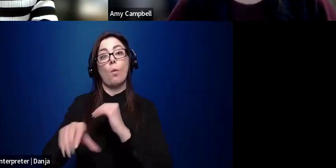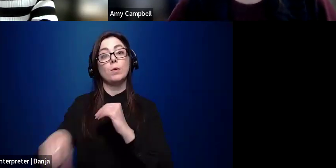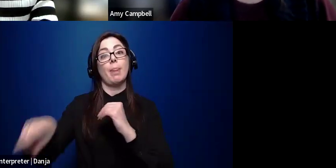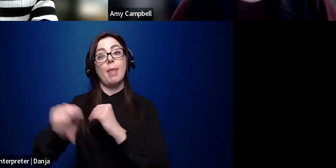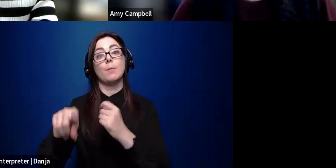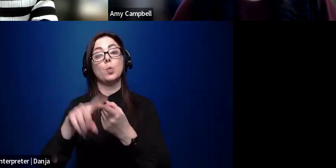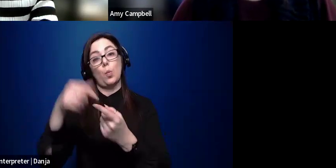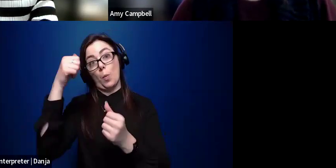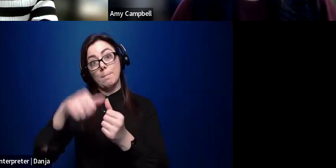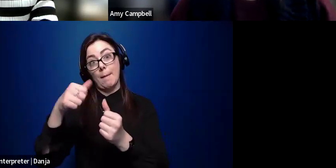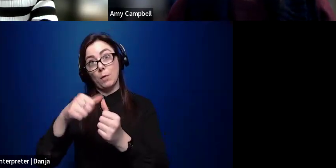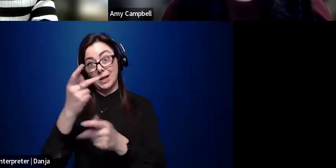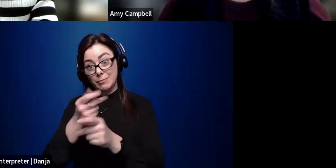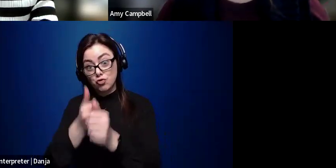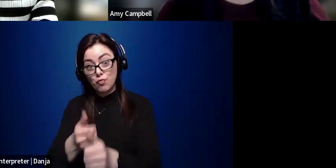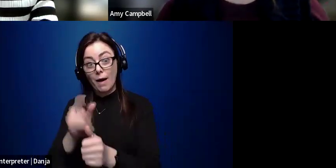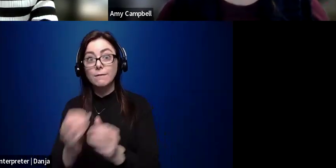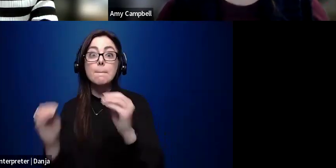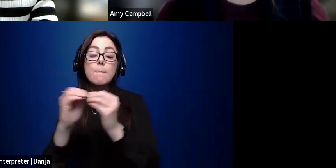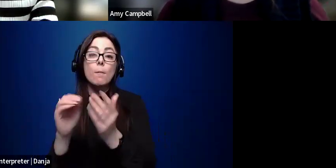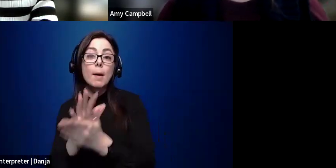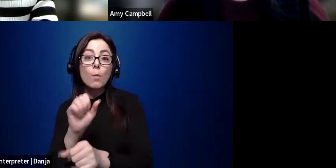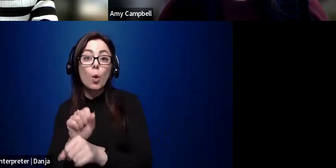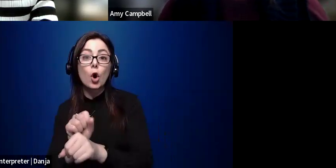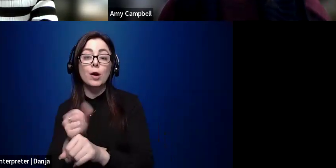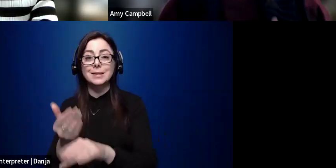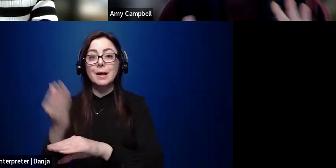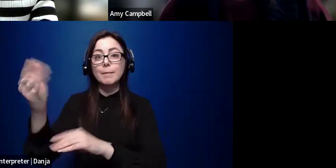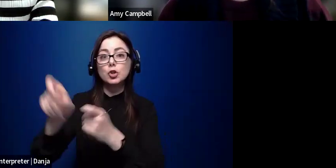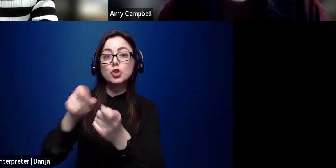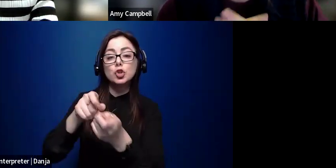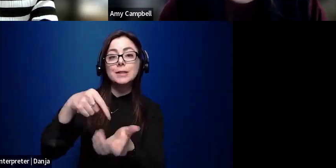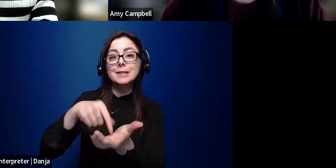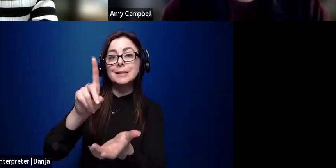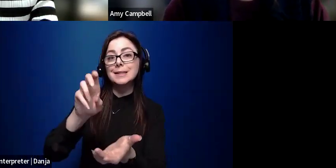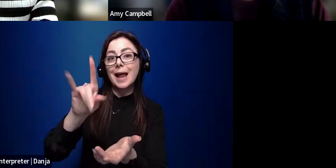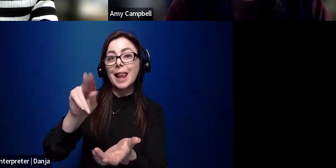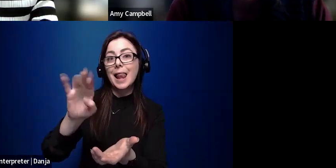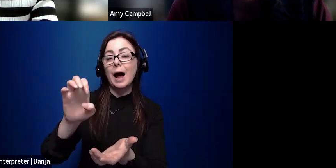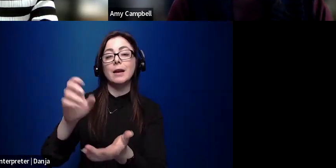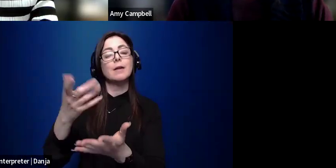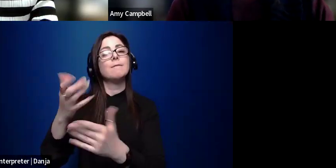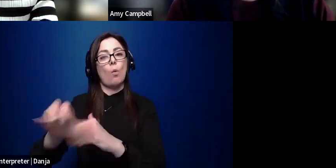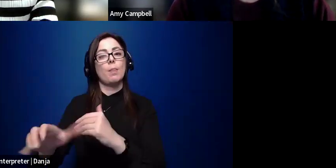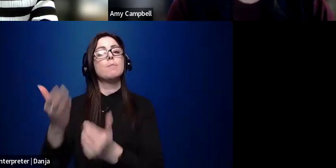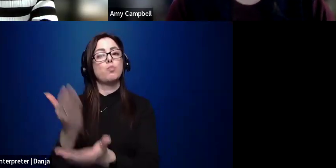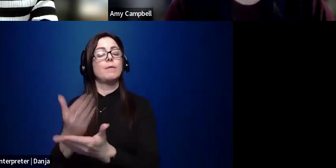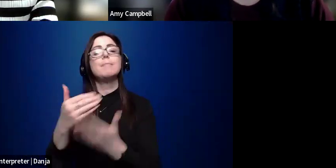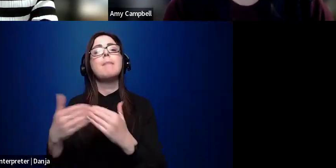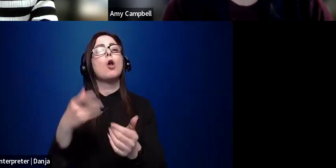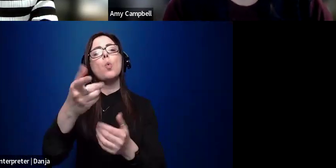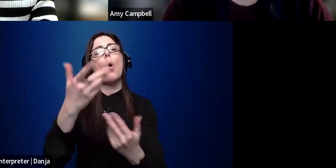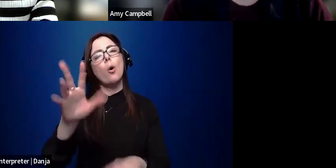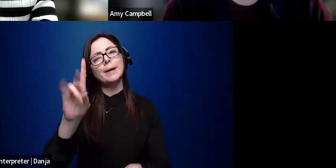information in. Whether or not the state already has that information, require them to provide it again.